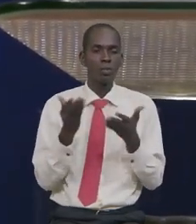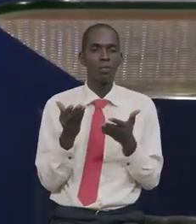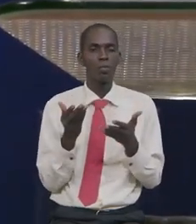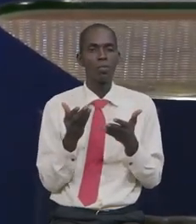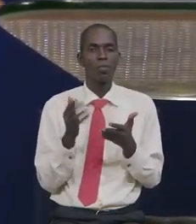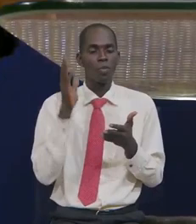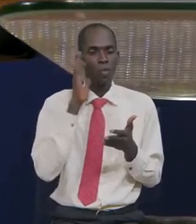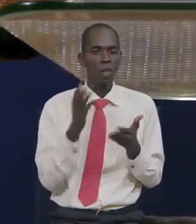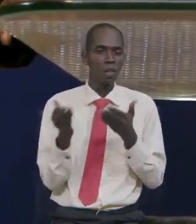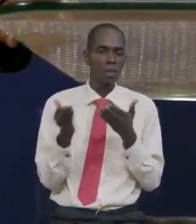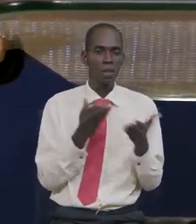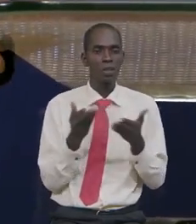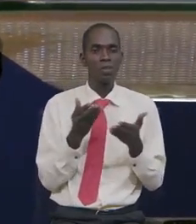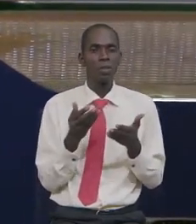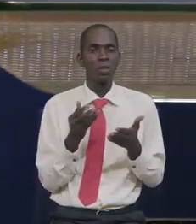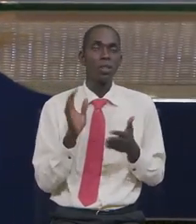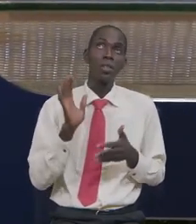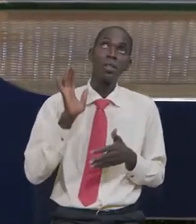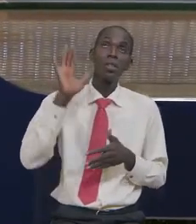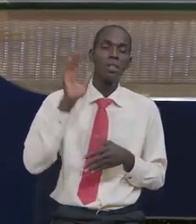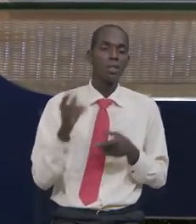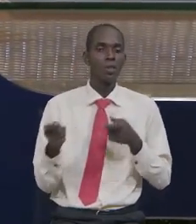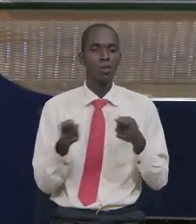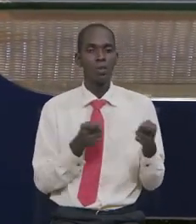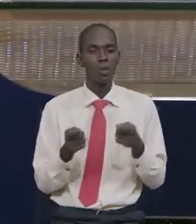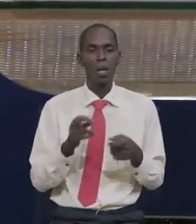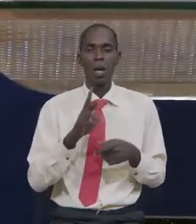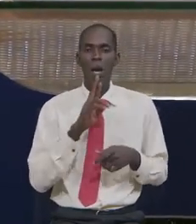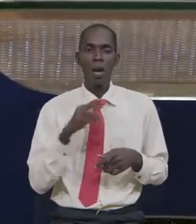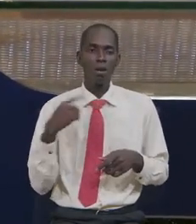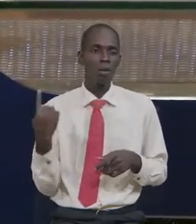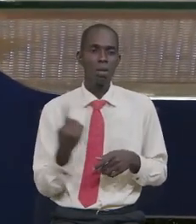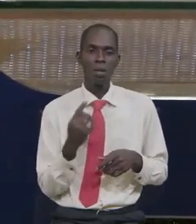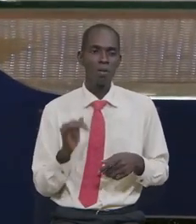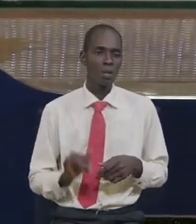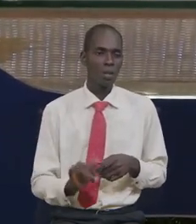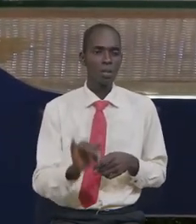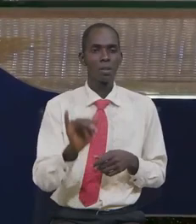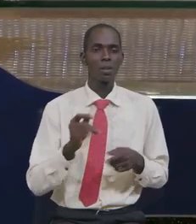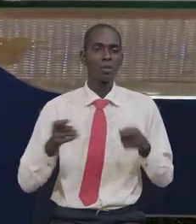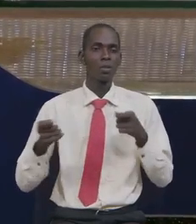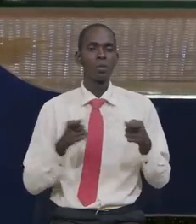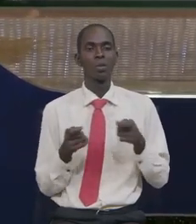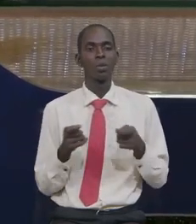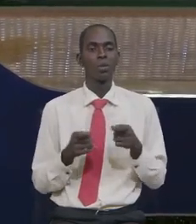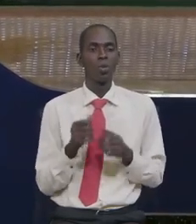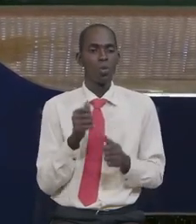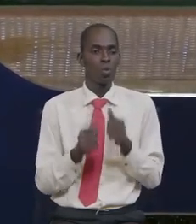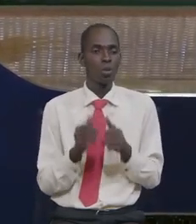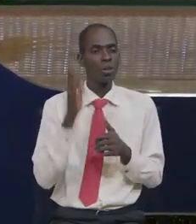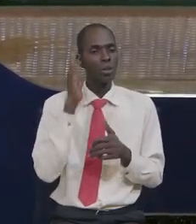would serve him. His dominions and everlasting dominion, which